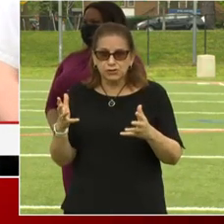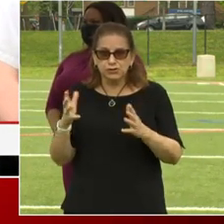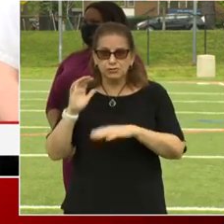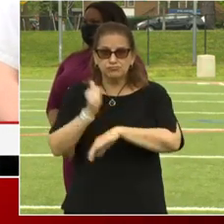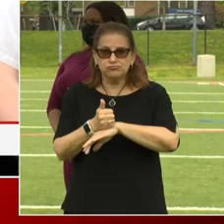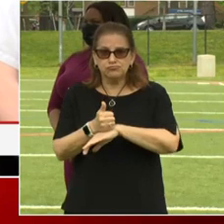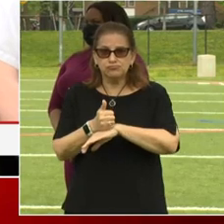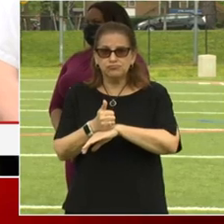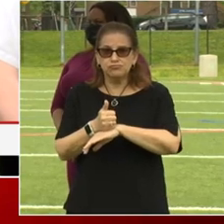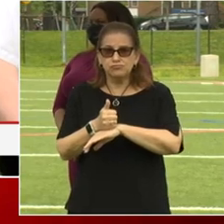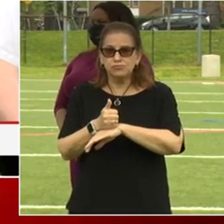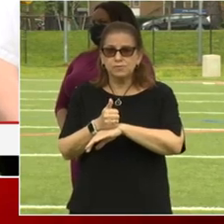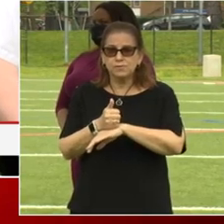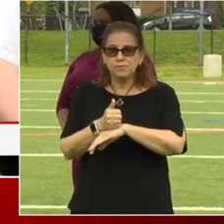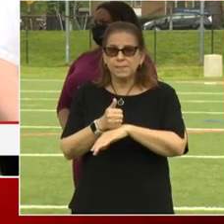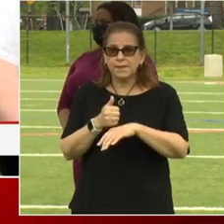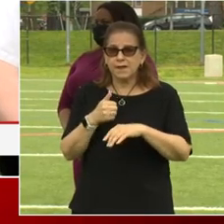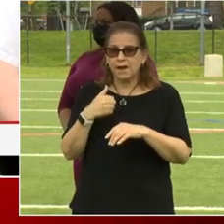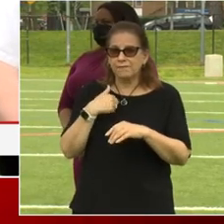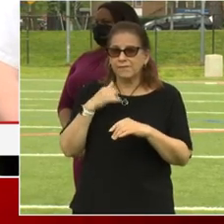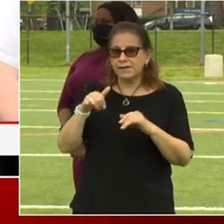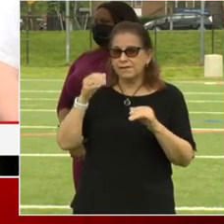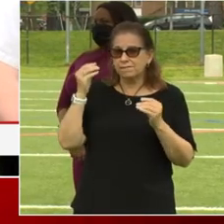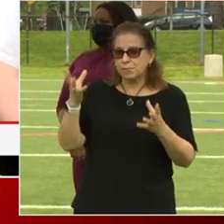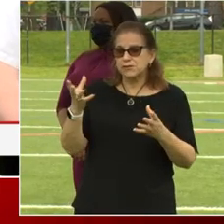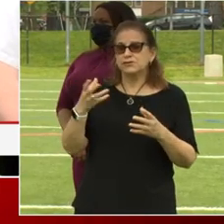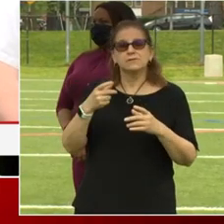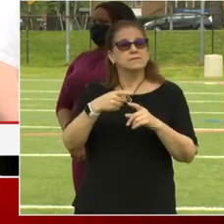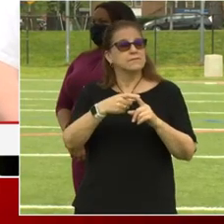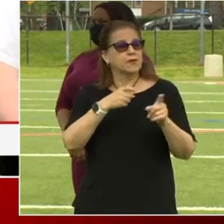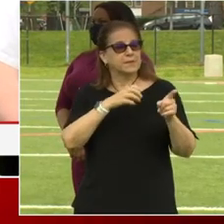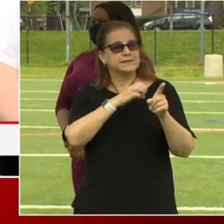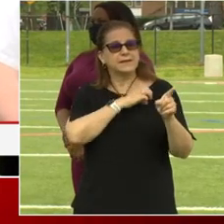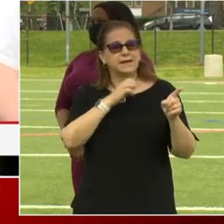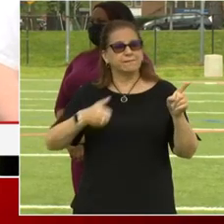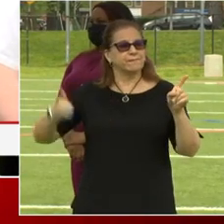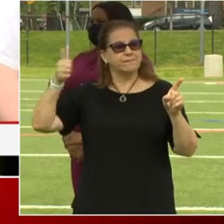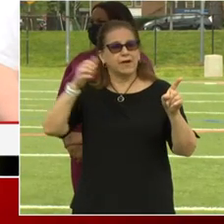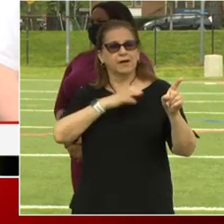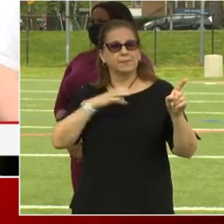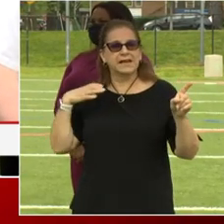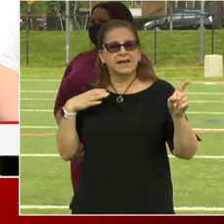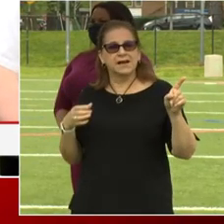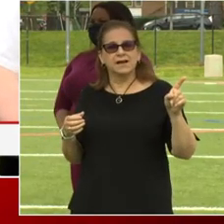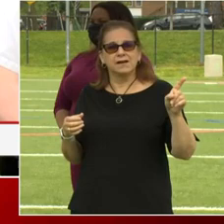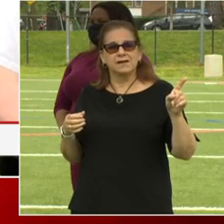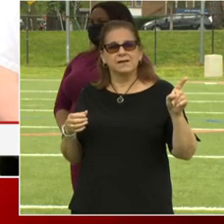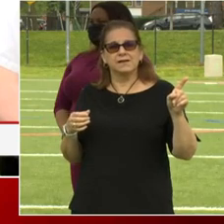to get the information that you require from the executive branch, and you have subpoena authority as well.